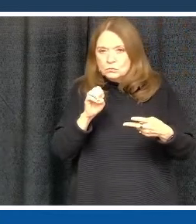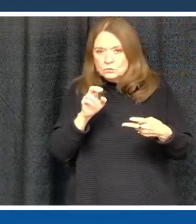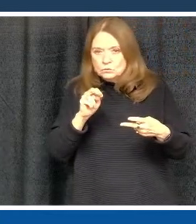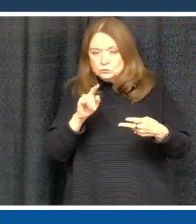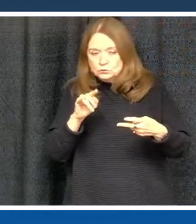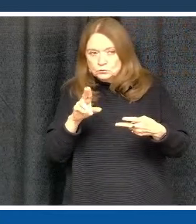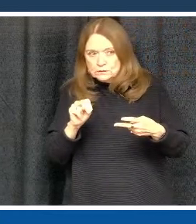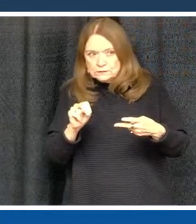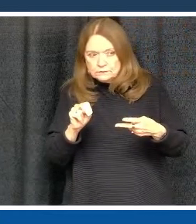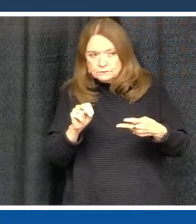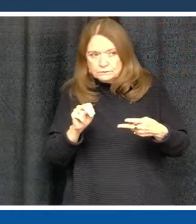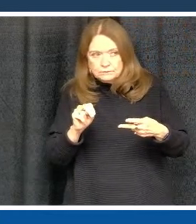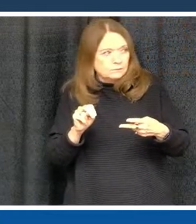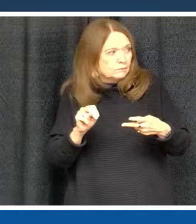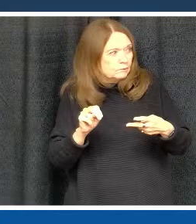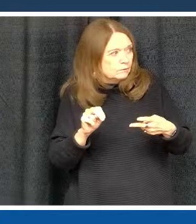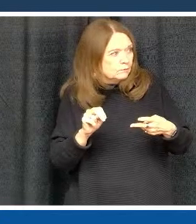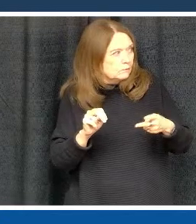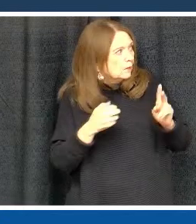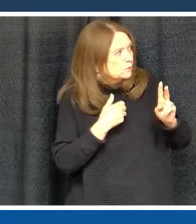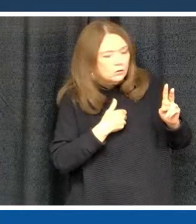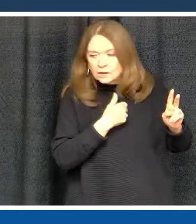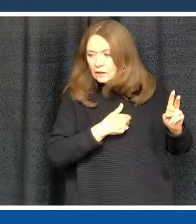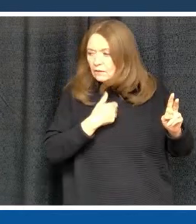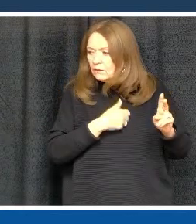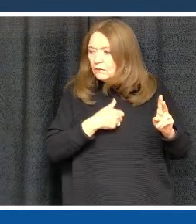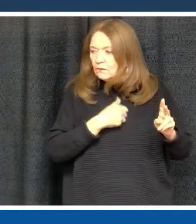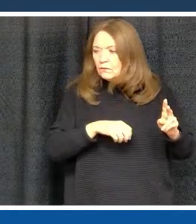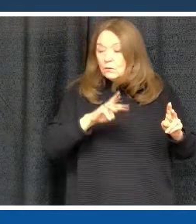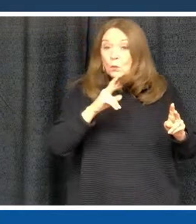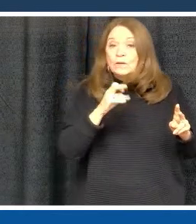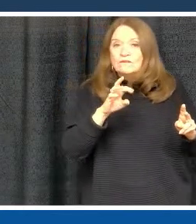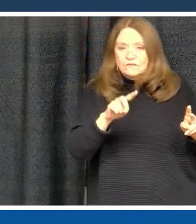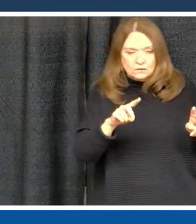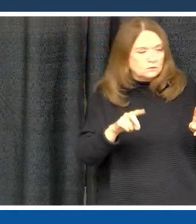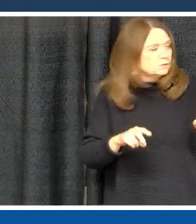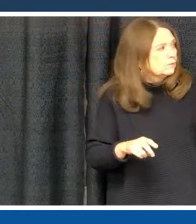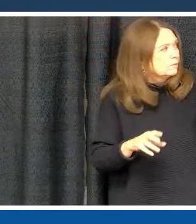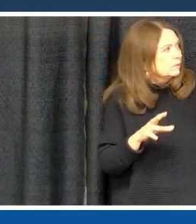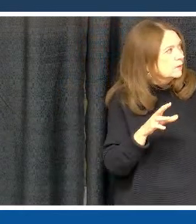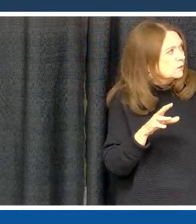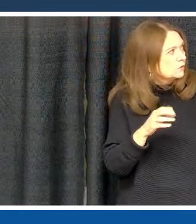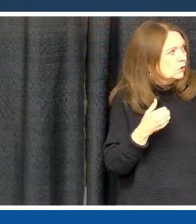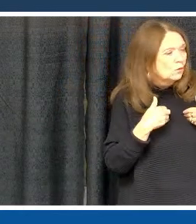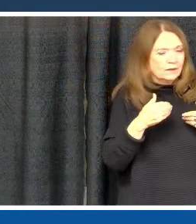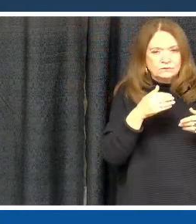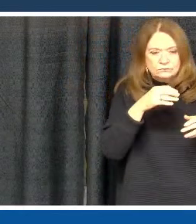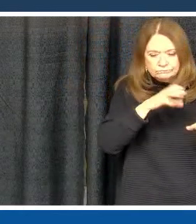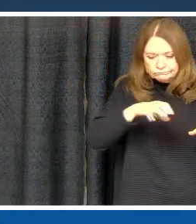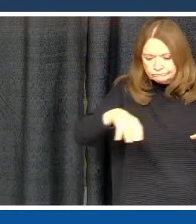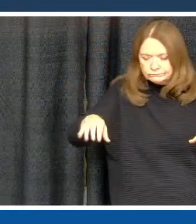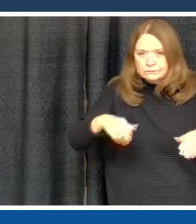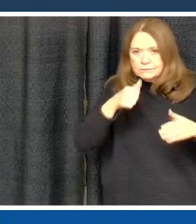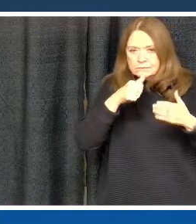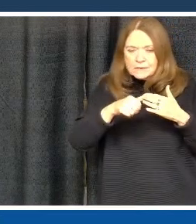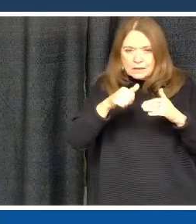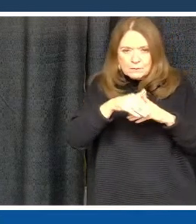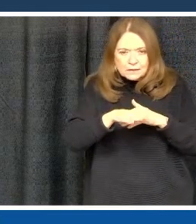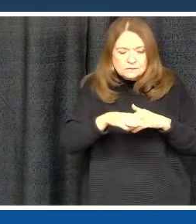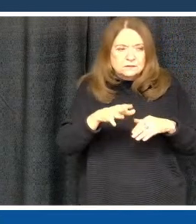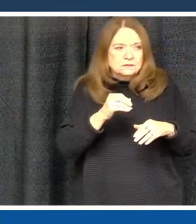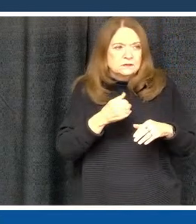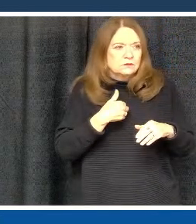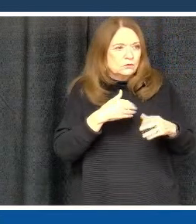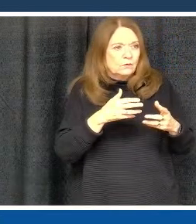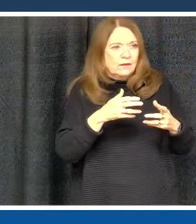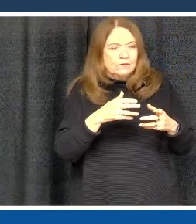or Whitfield? I apologize, the corner there. So we have, of course, you've got a series of mailboxes. You've got, as we've discussed previously, the conveyance